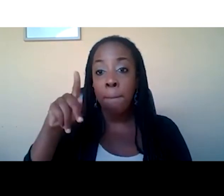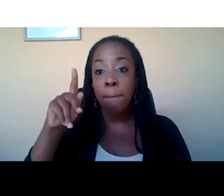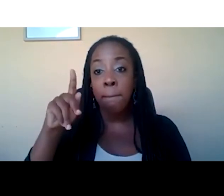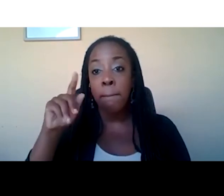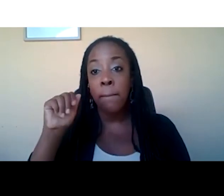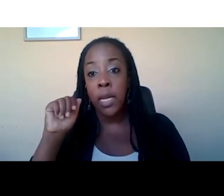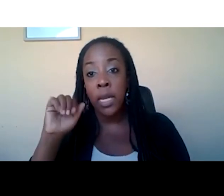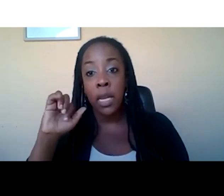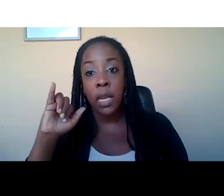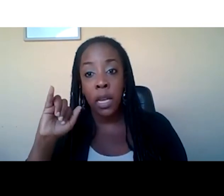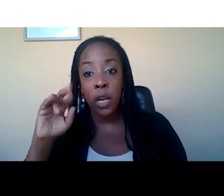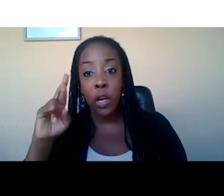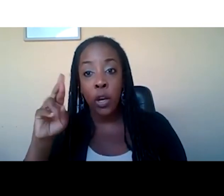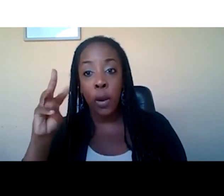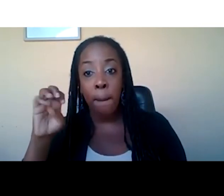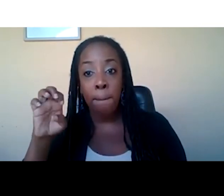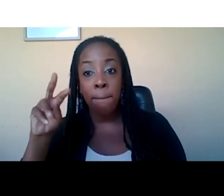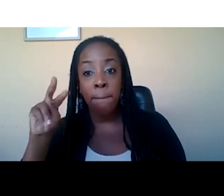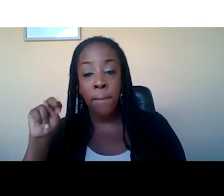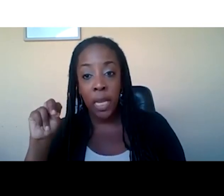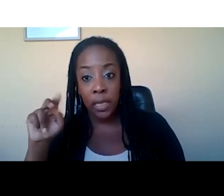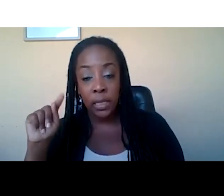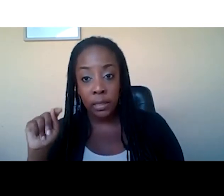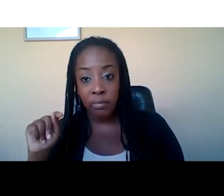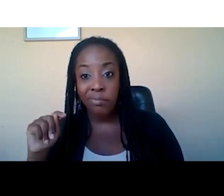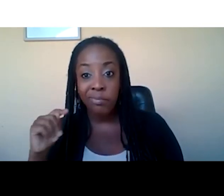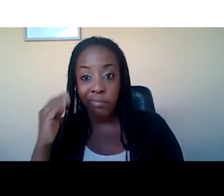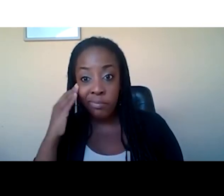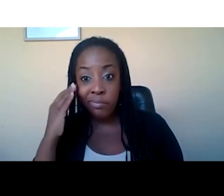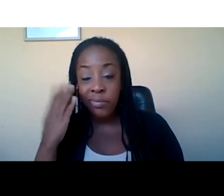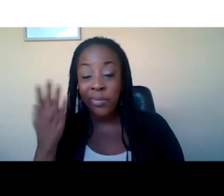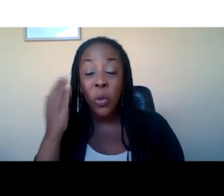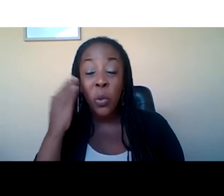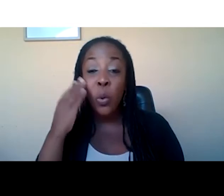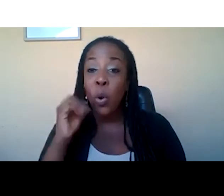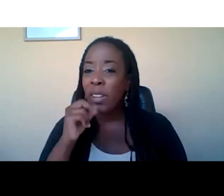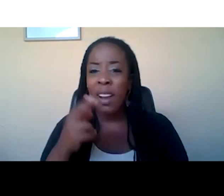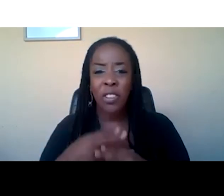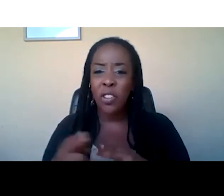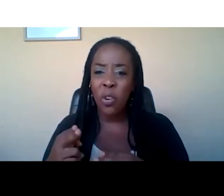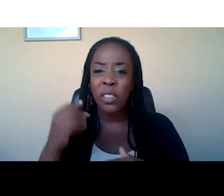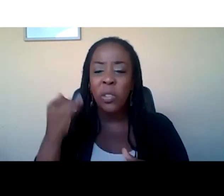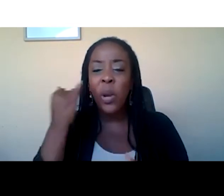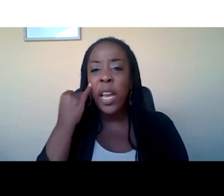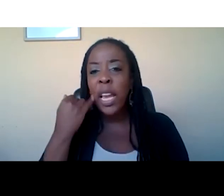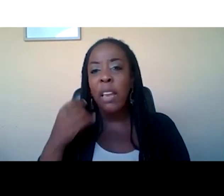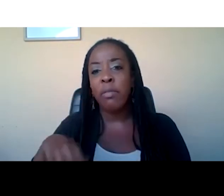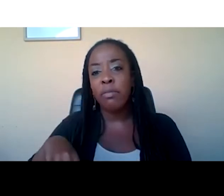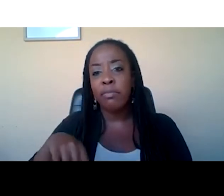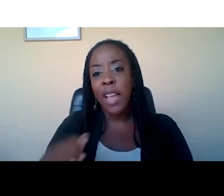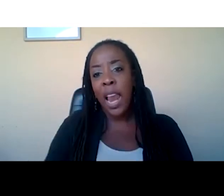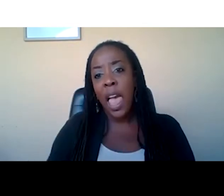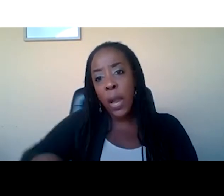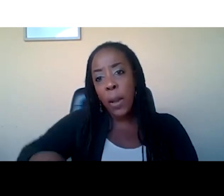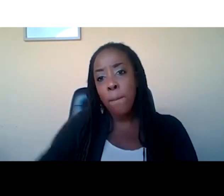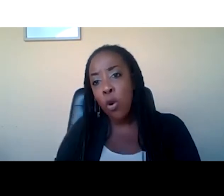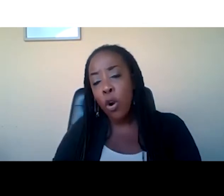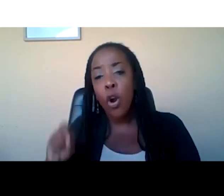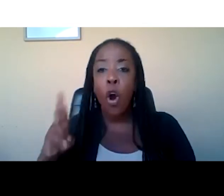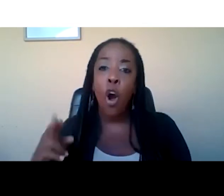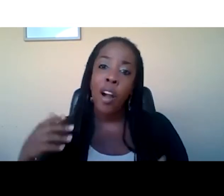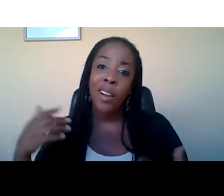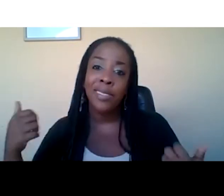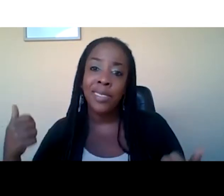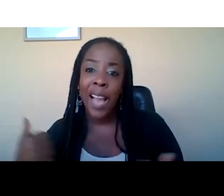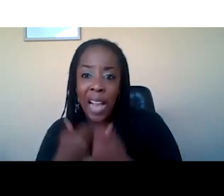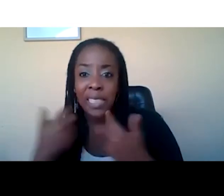So while I know that there are short-term, you know, like someone break a leg or, you know, meeting an accident and has a short-term